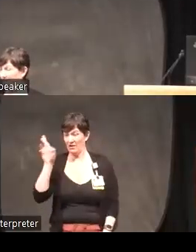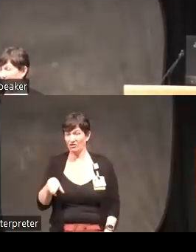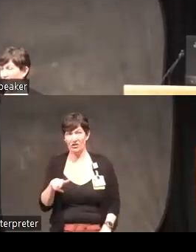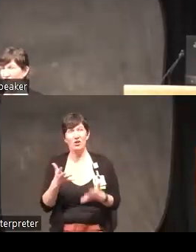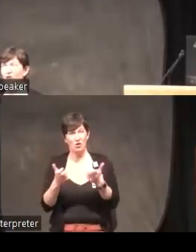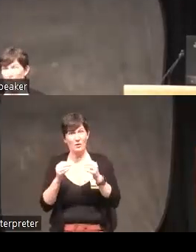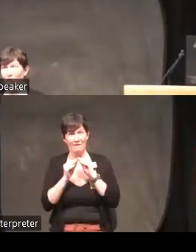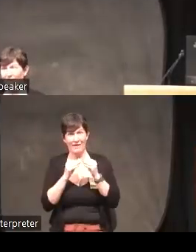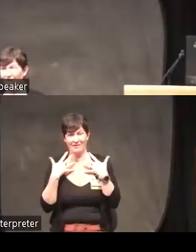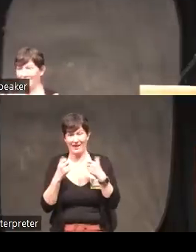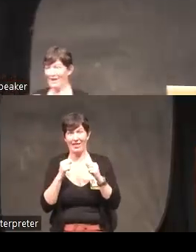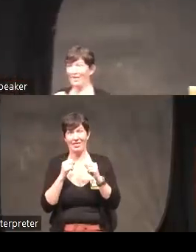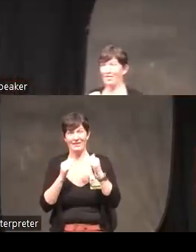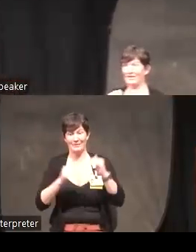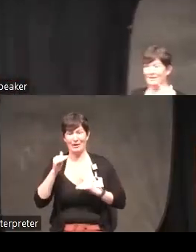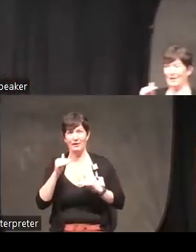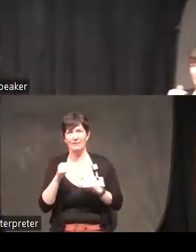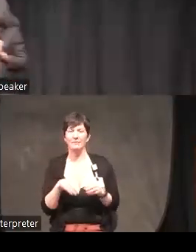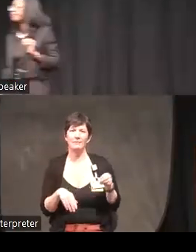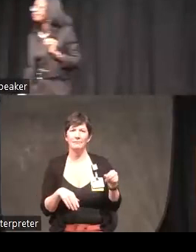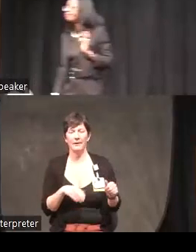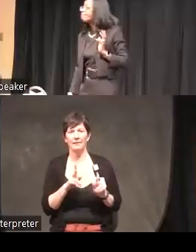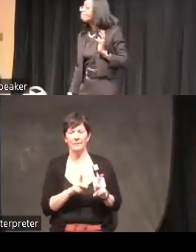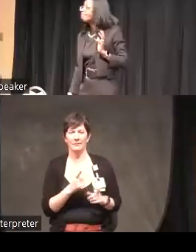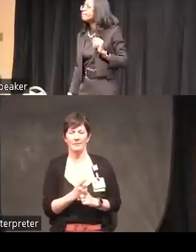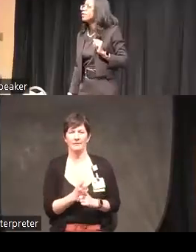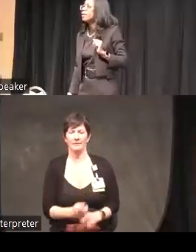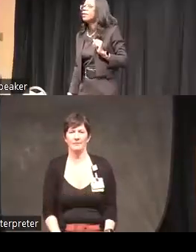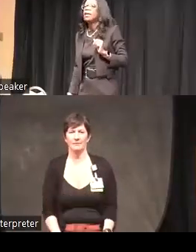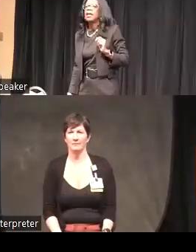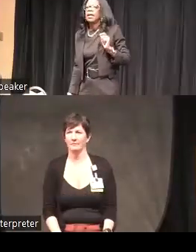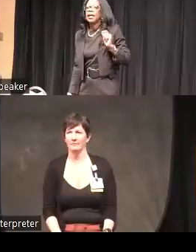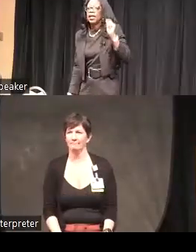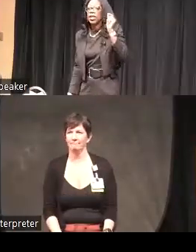health disparities? Pay your employees a living wage. All right.